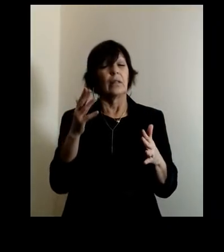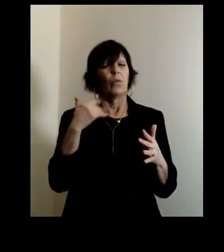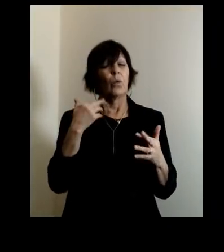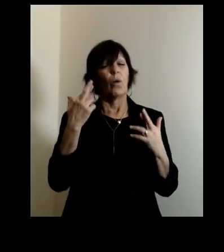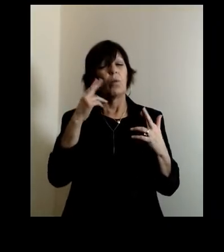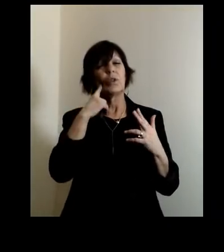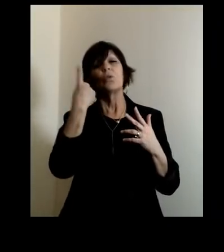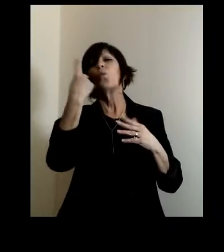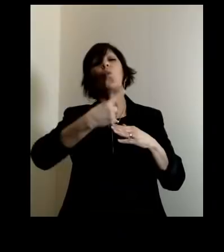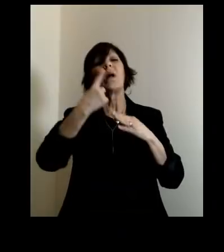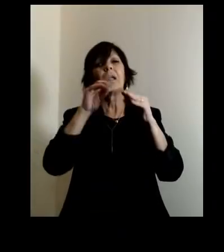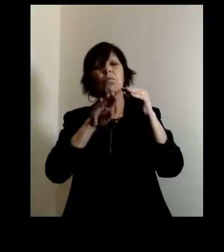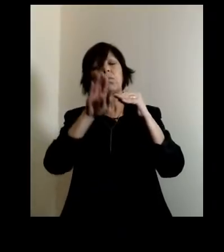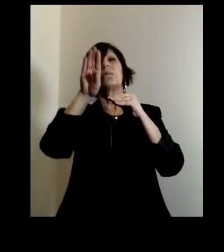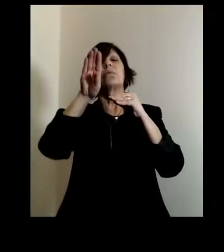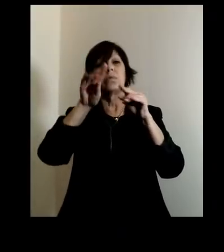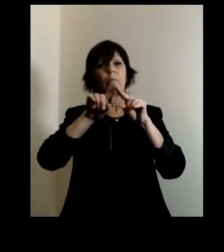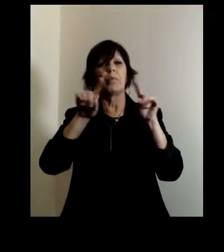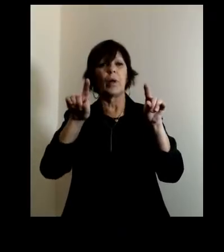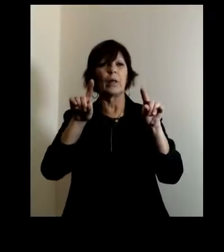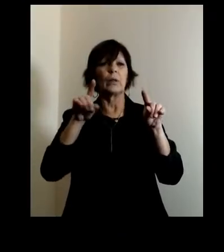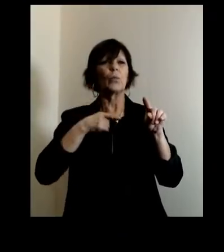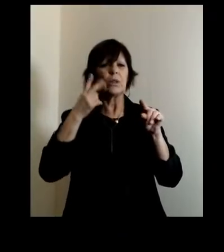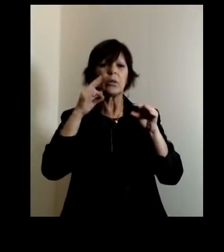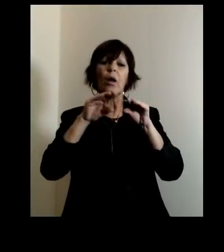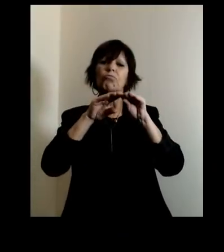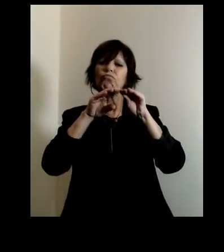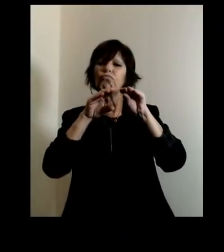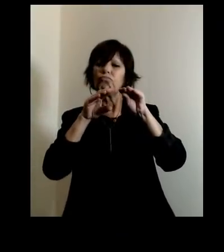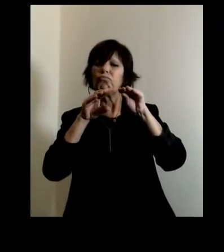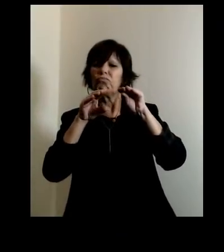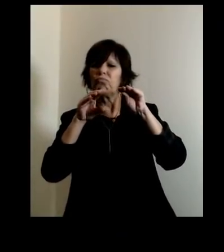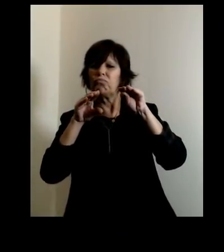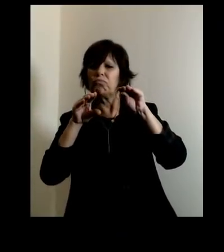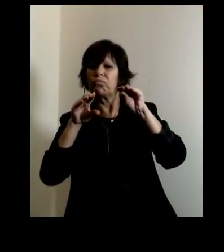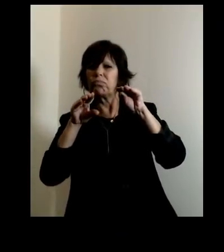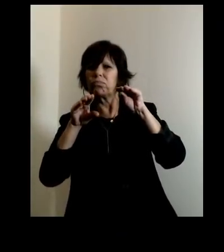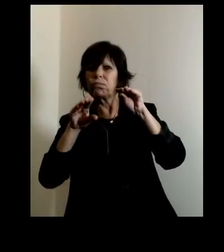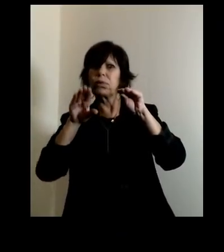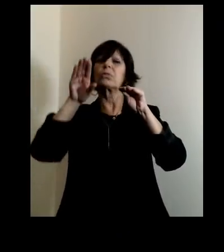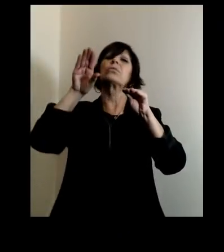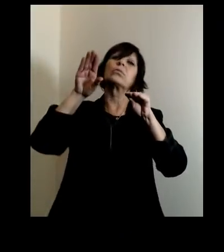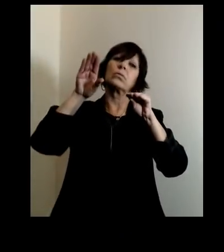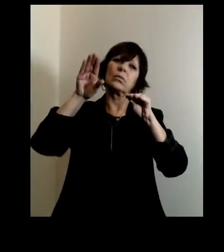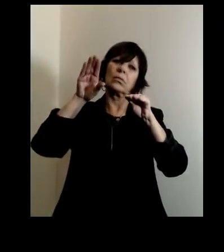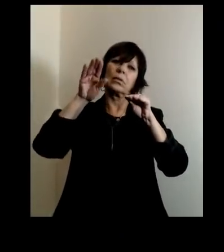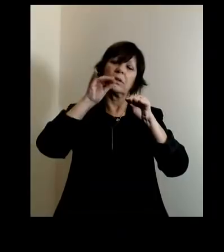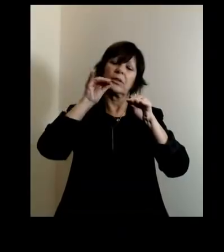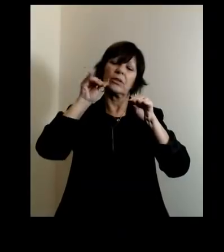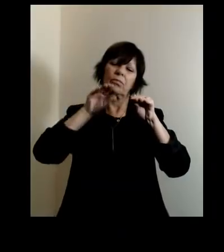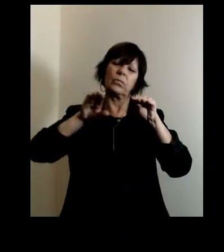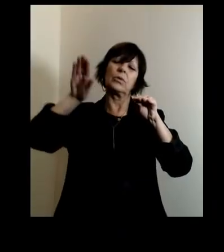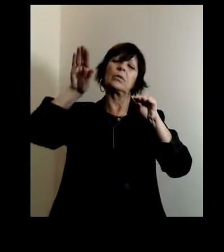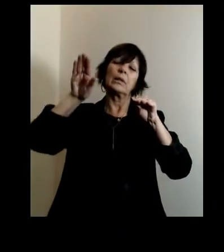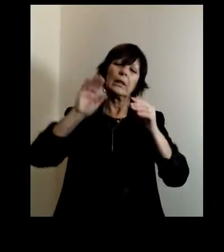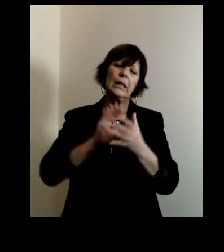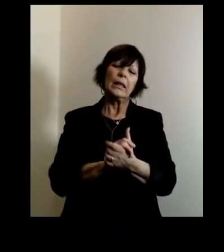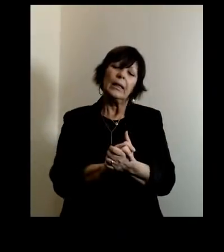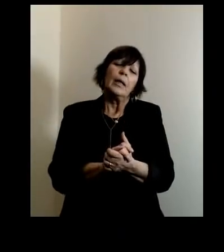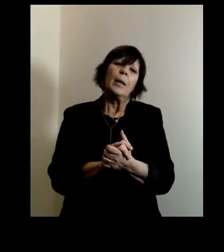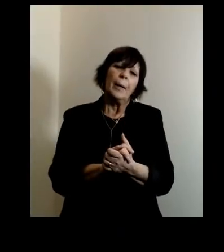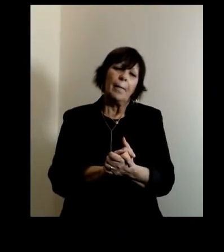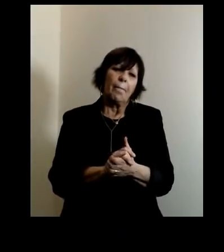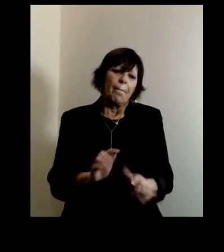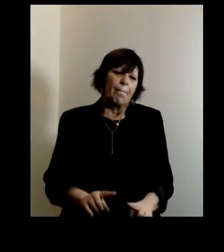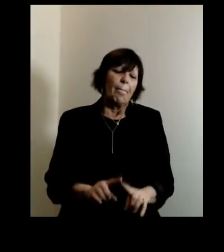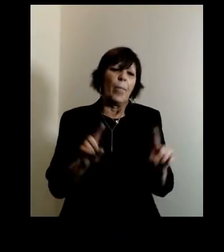spike or not. But we had seen some dropping in the positivity rate for a few days in a row, and then of course yesterday went up to almost 8%.